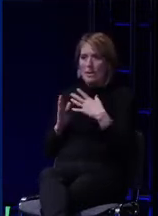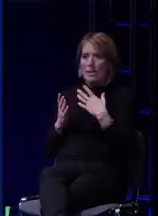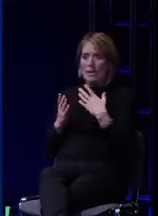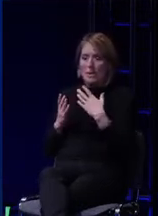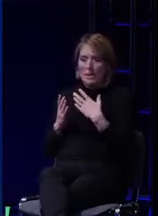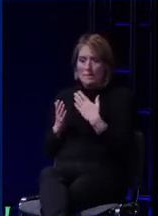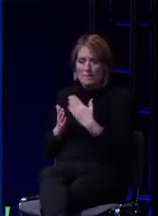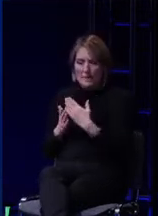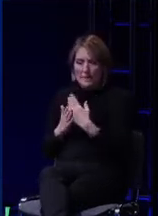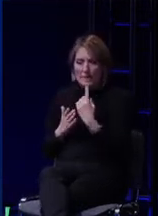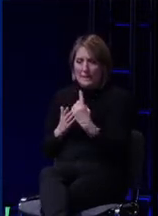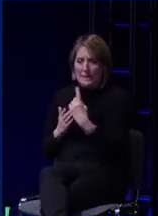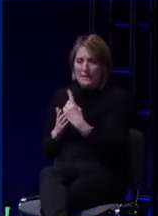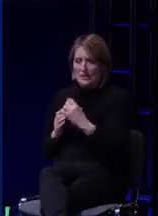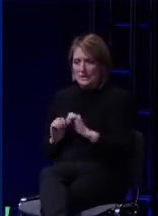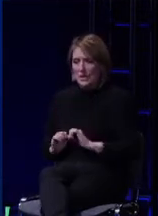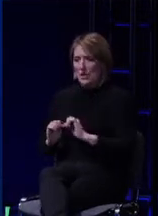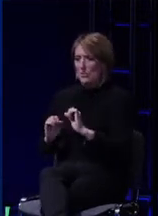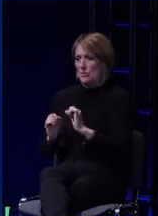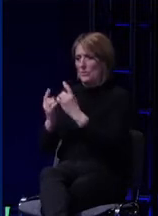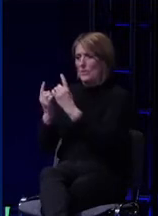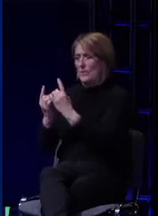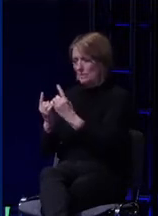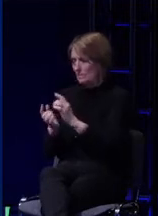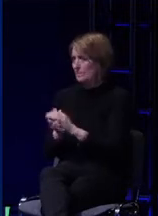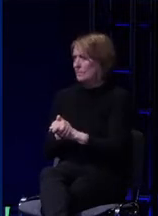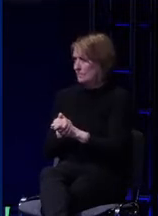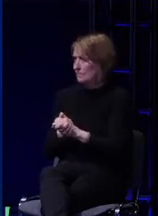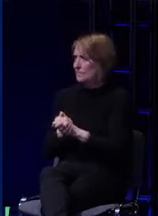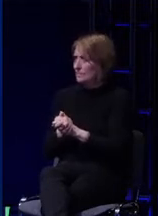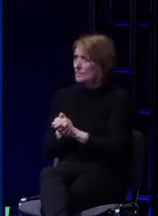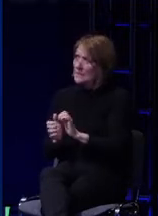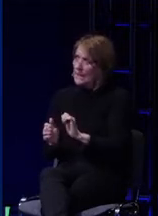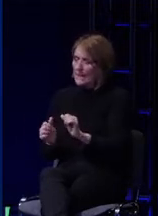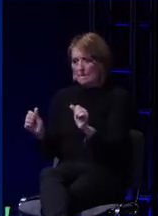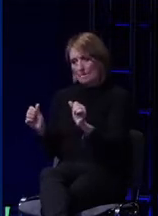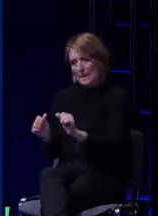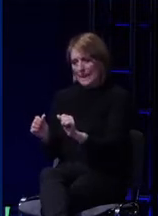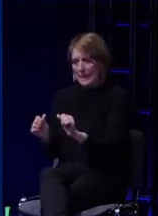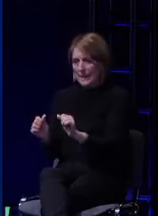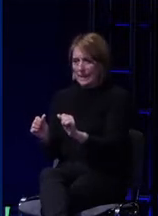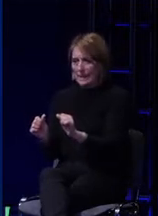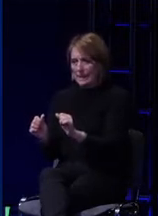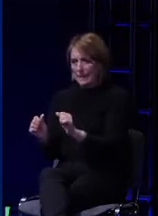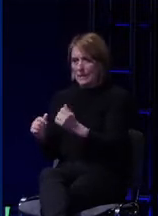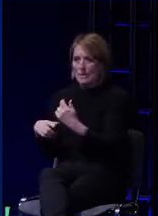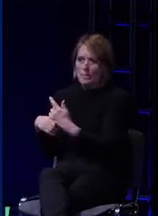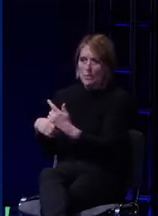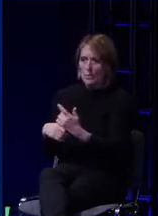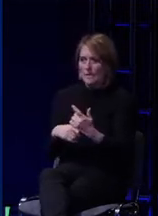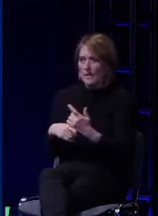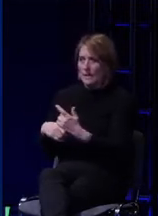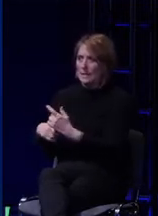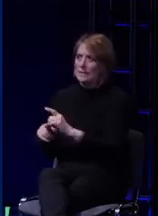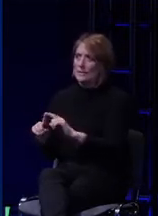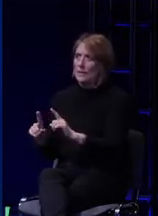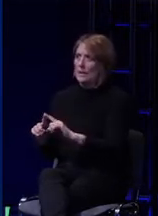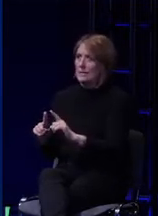so every episode is sort of its own thing. It's a little mini movie, so you get to sort of play in different